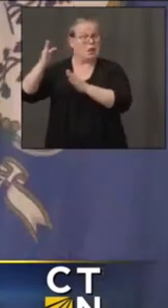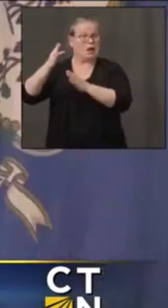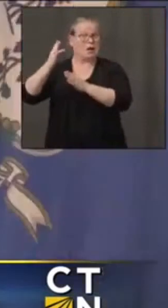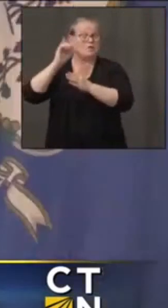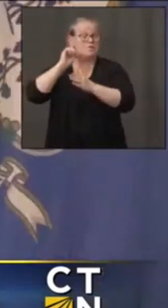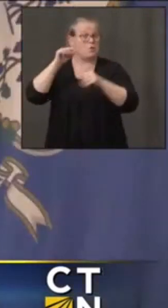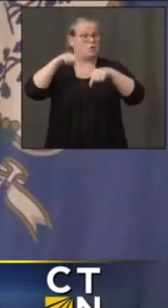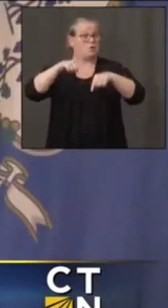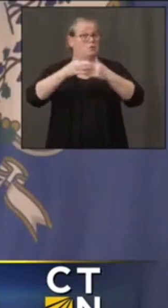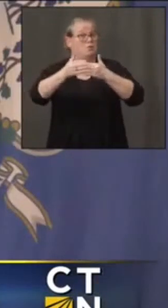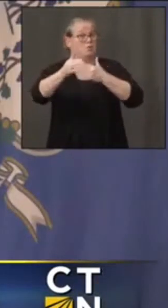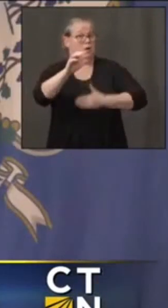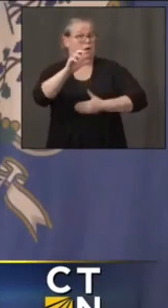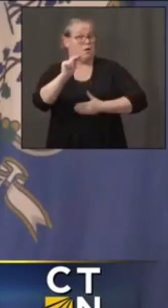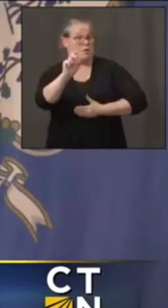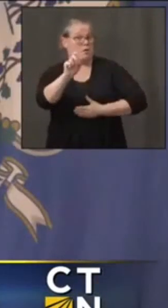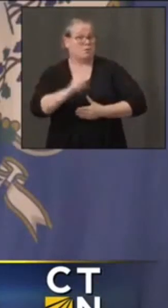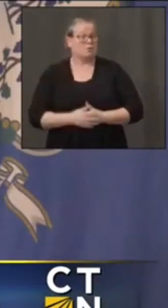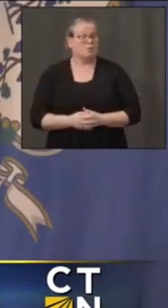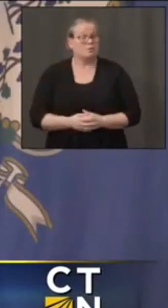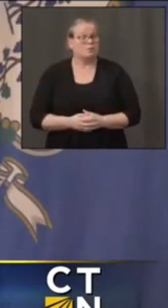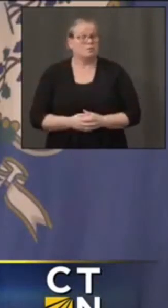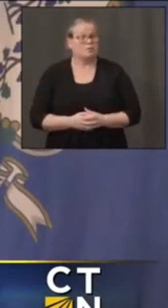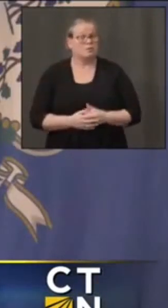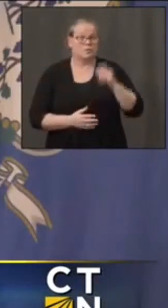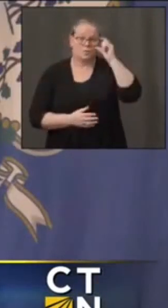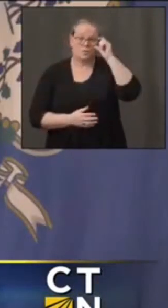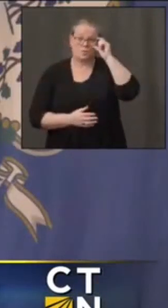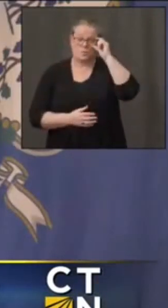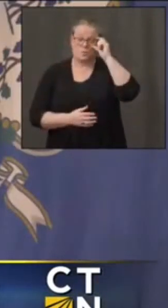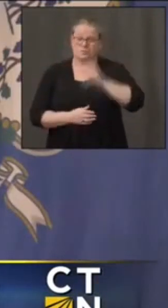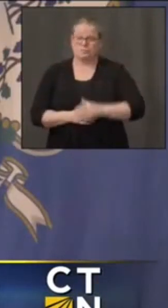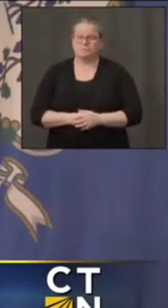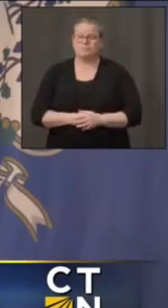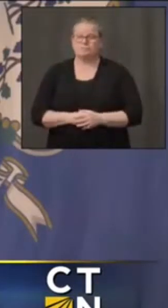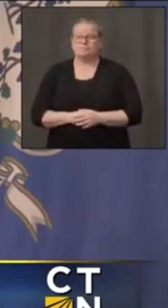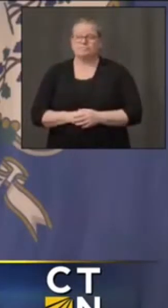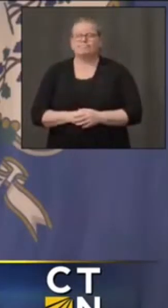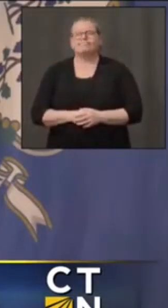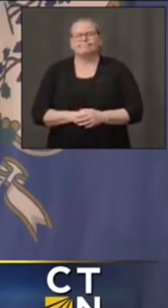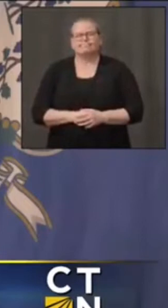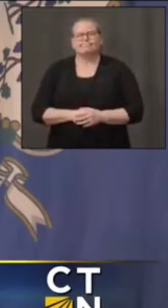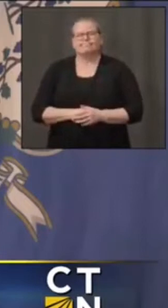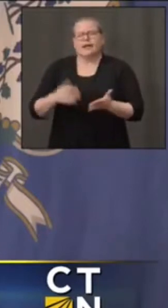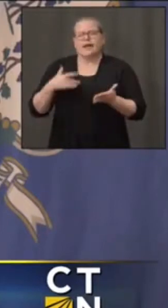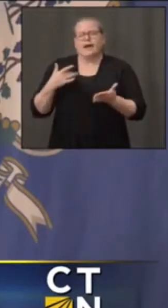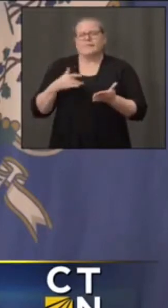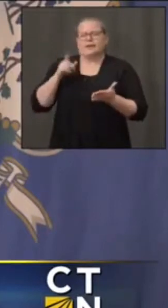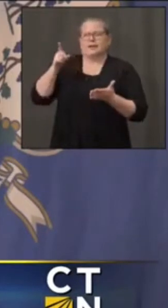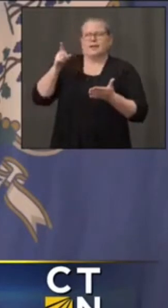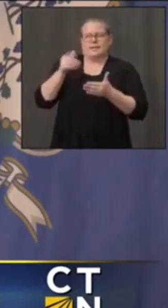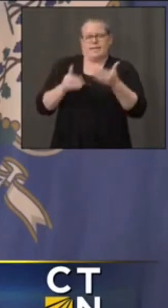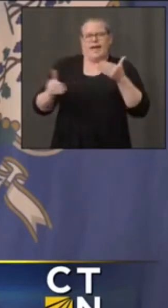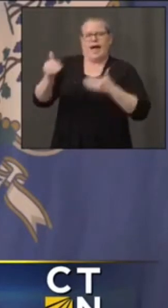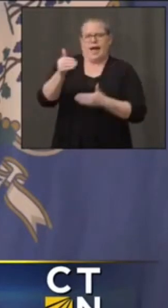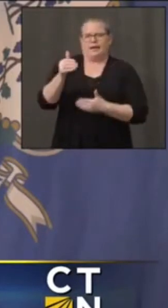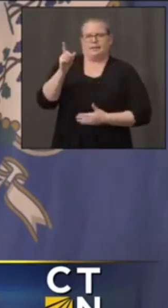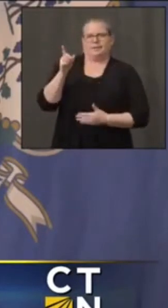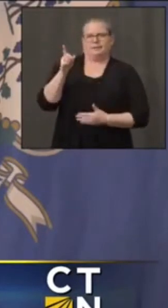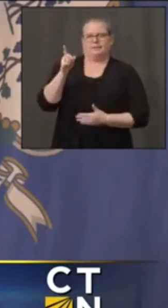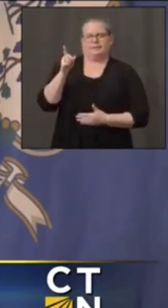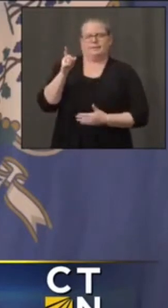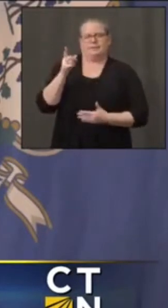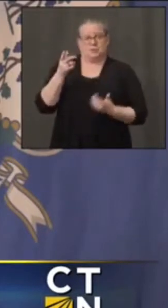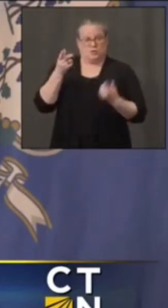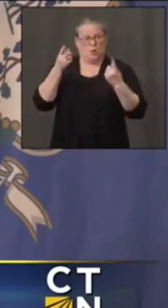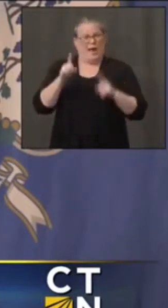I think they're a 3-week head start on us. So, I learned a little bit about the nature of the hockey stick. It was